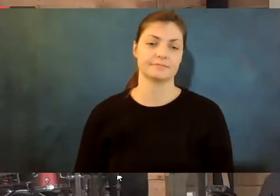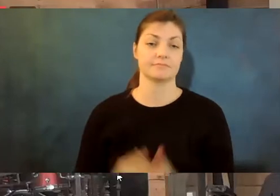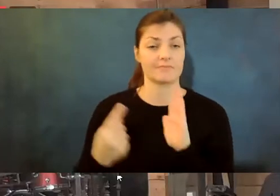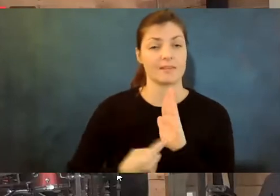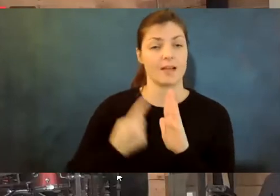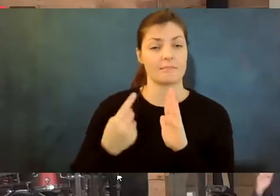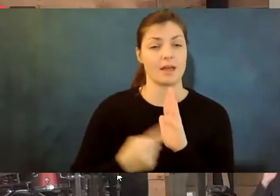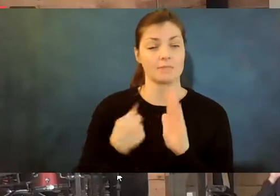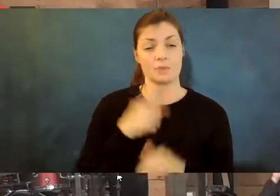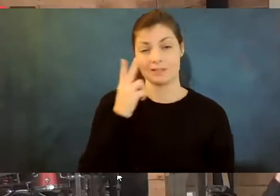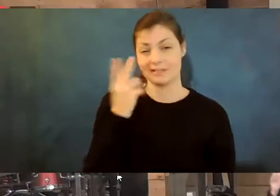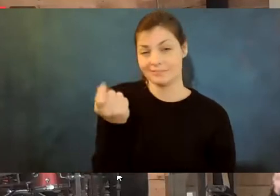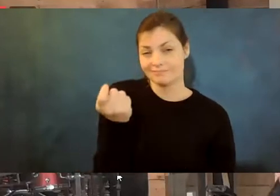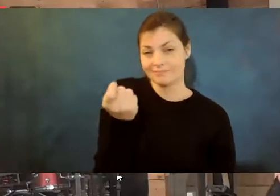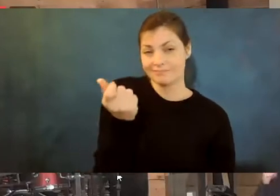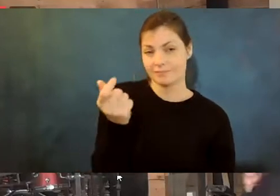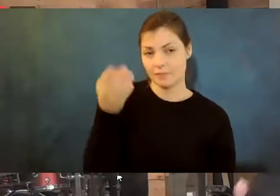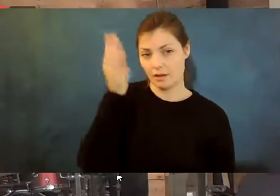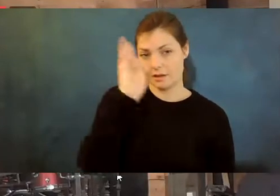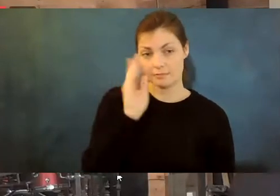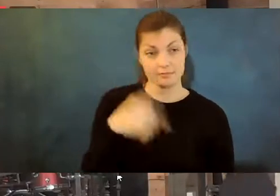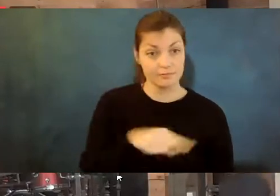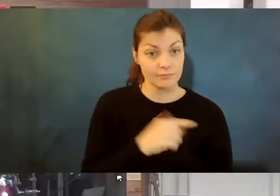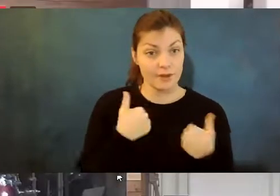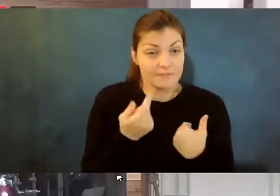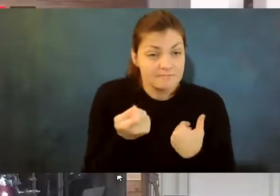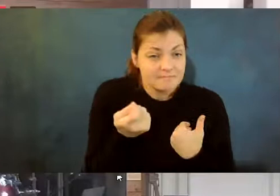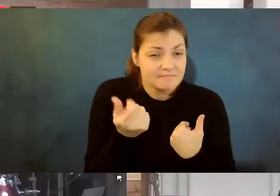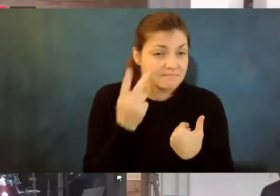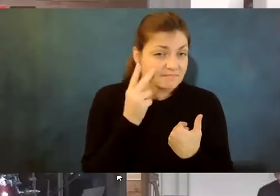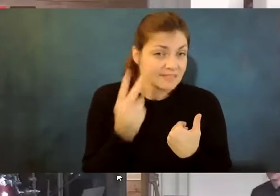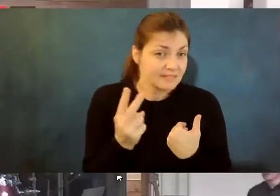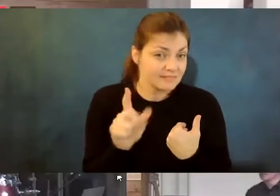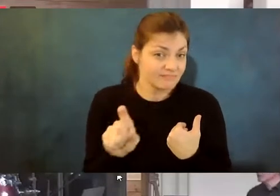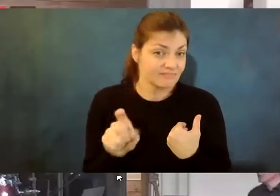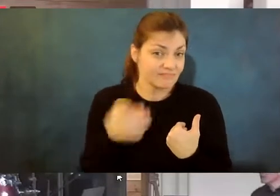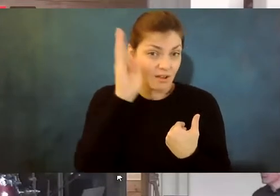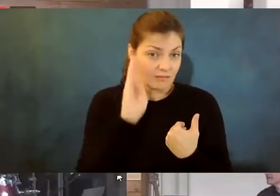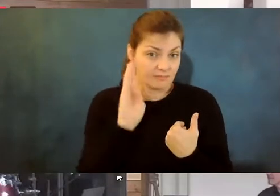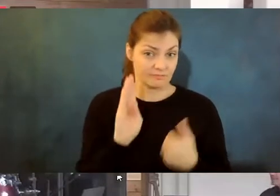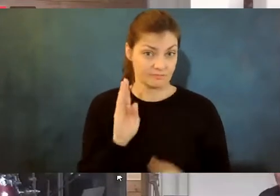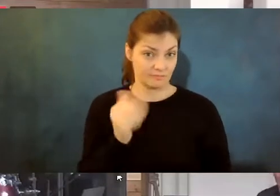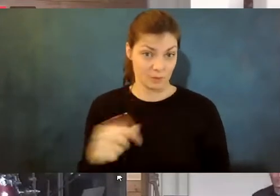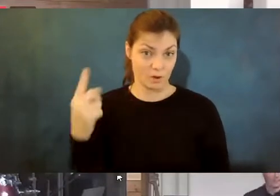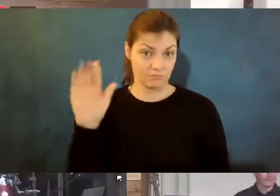Sometimes we get a glimpse of God. Anybody in here ever had a glimpse of God? Anybody?